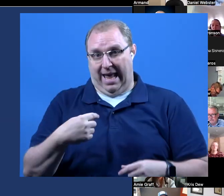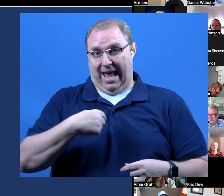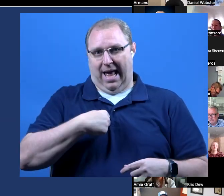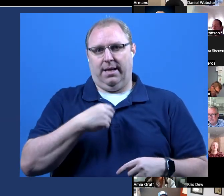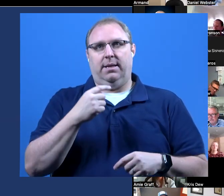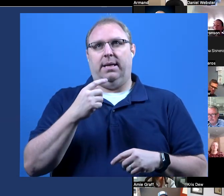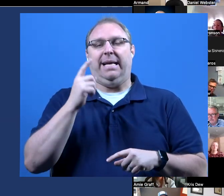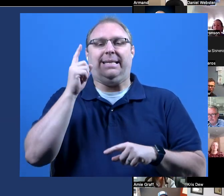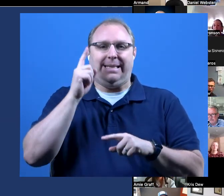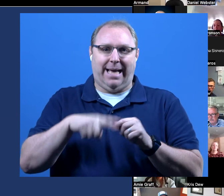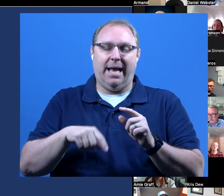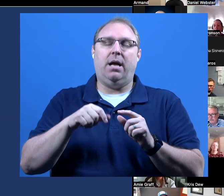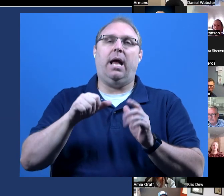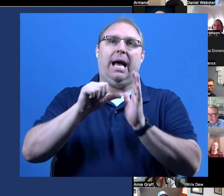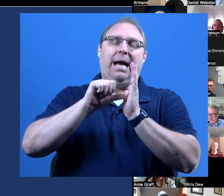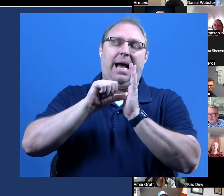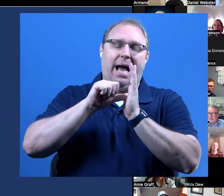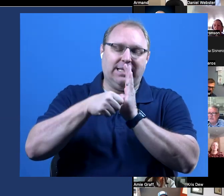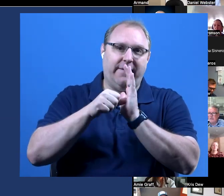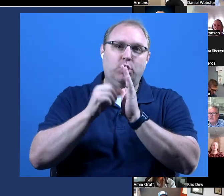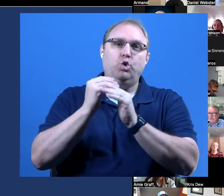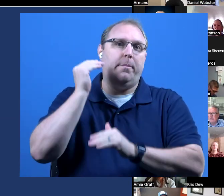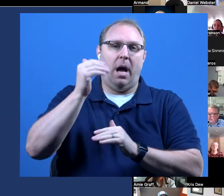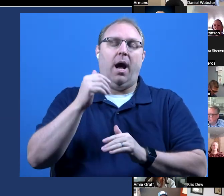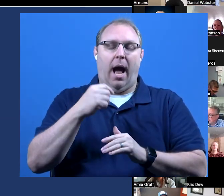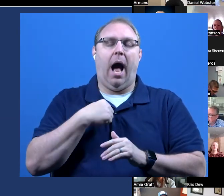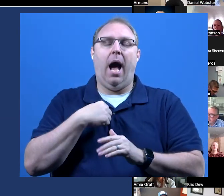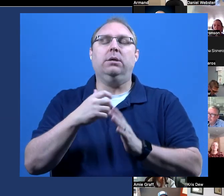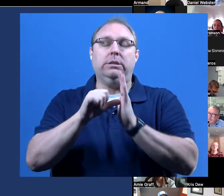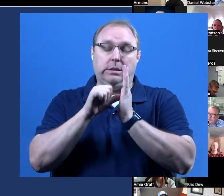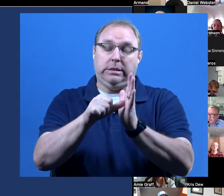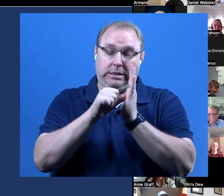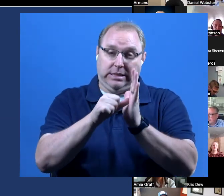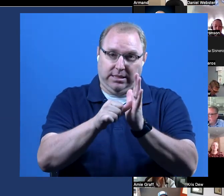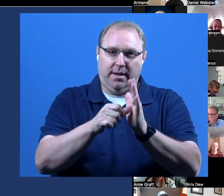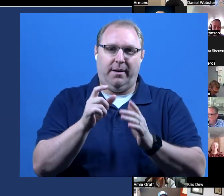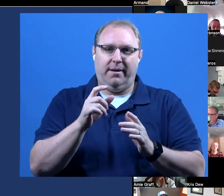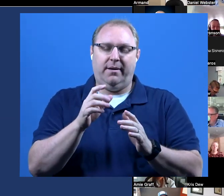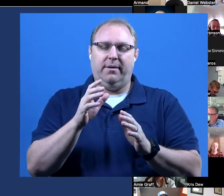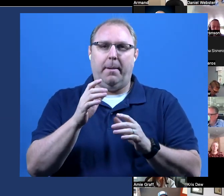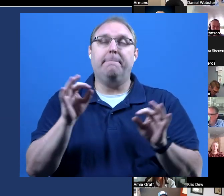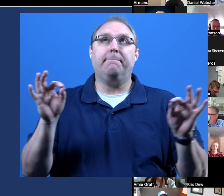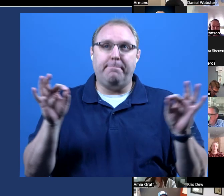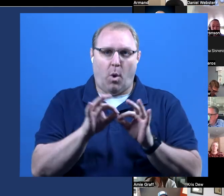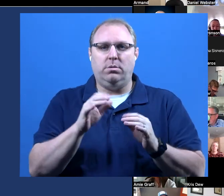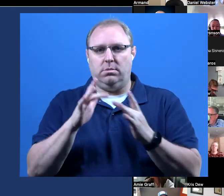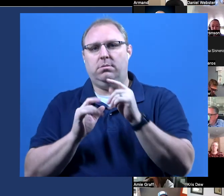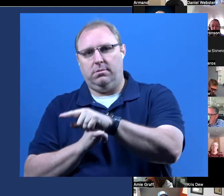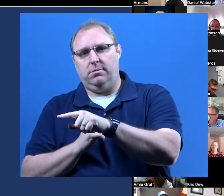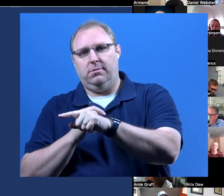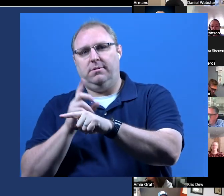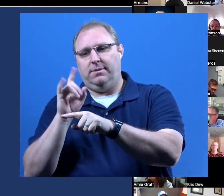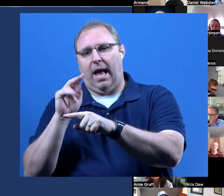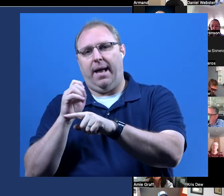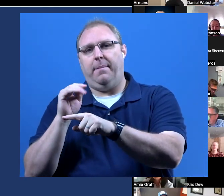word. All of the sessions that we've had, January through today and for the remainder of the year, they're always